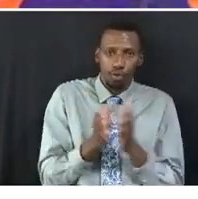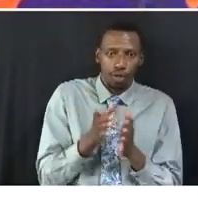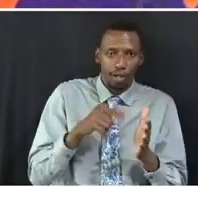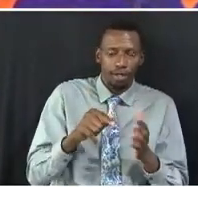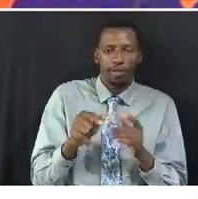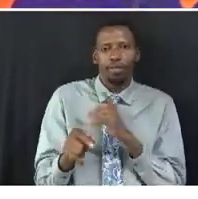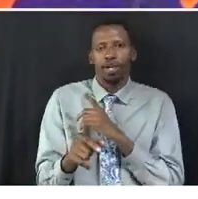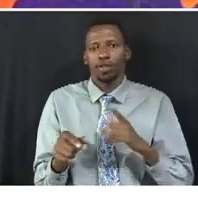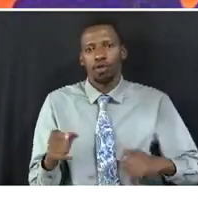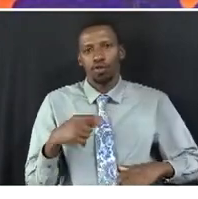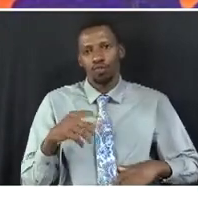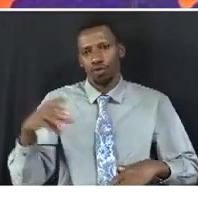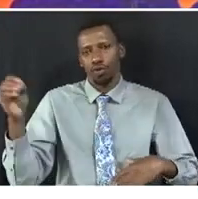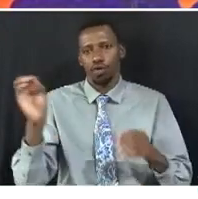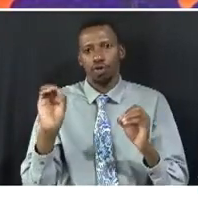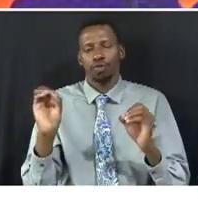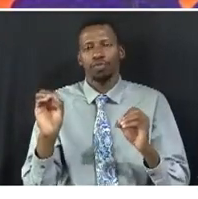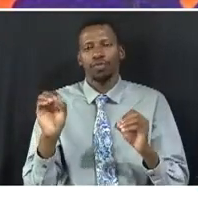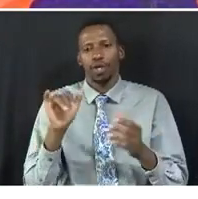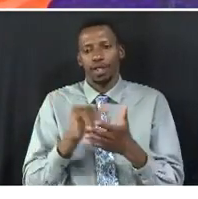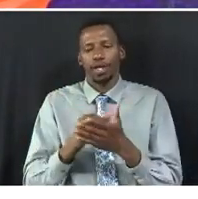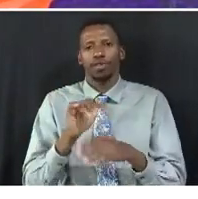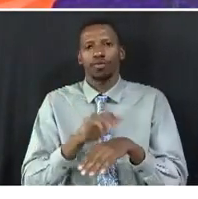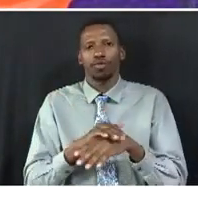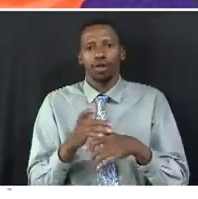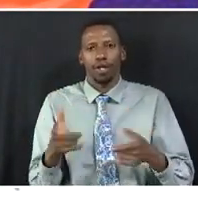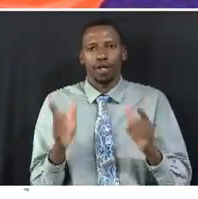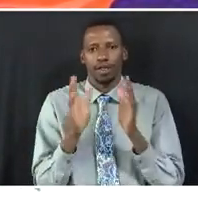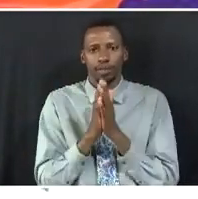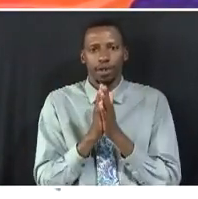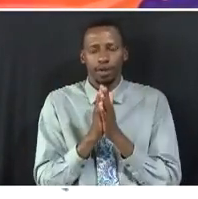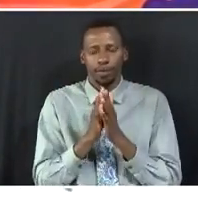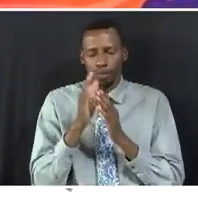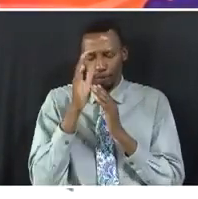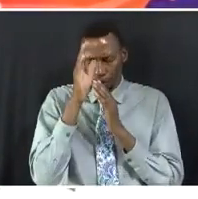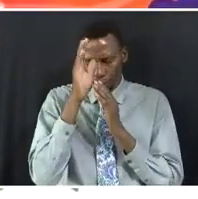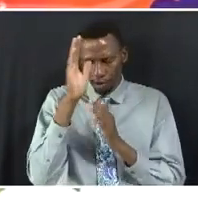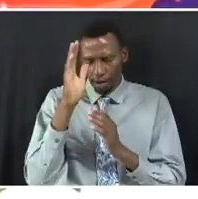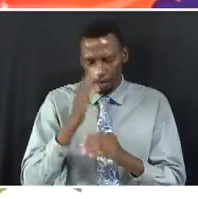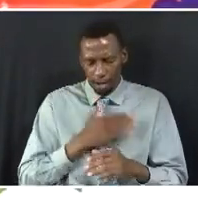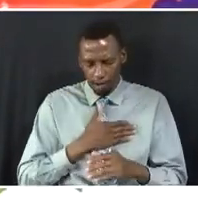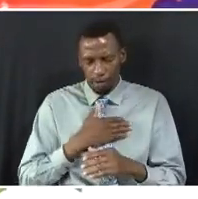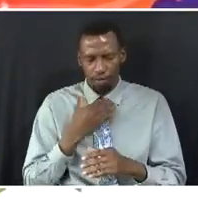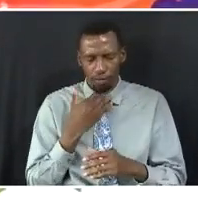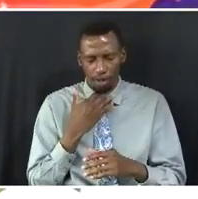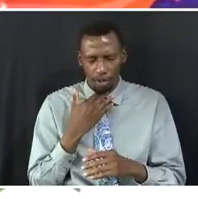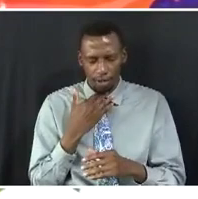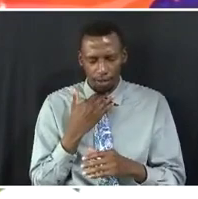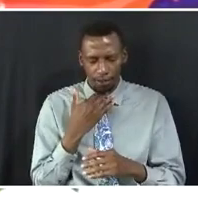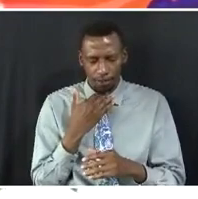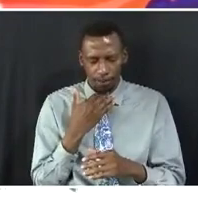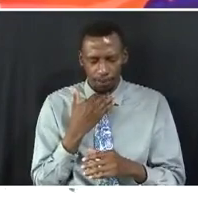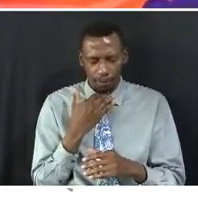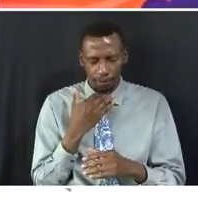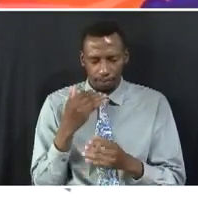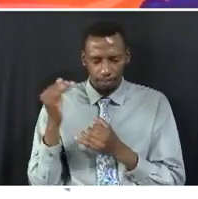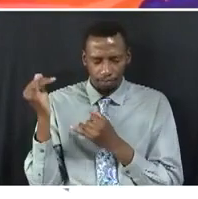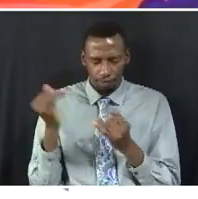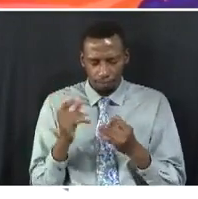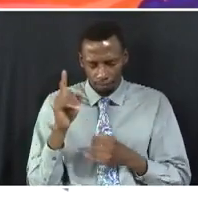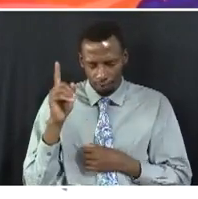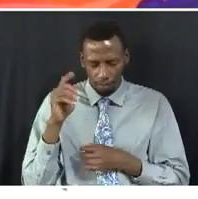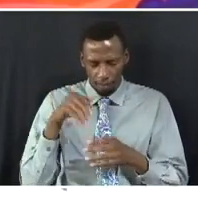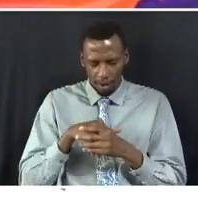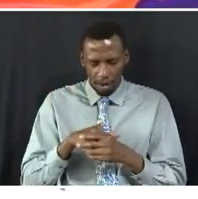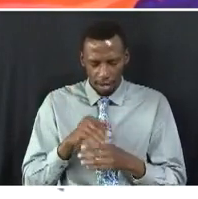go. And that's very good. Let us pray. Our Father, we want to invite you into